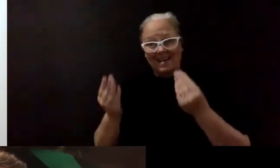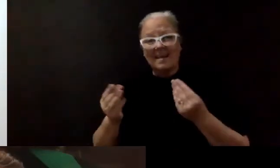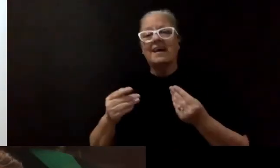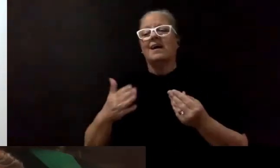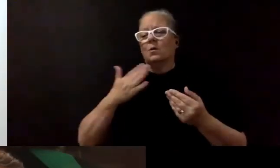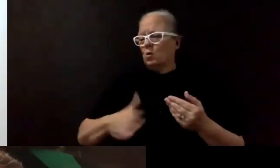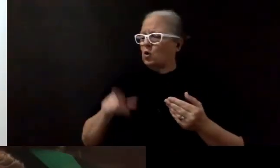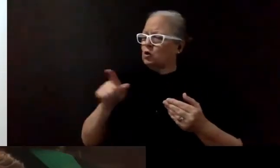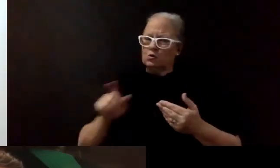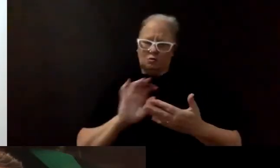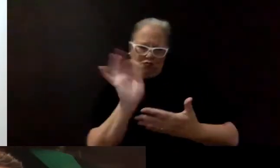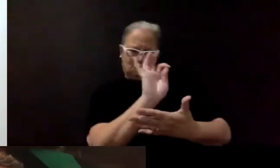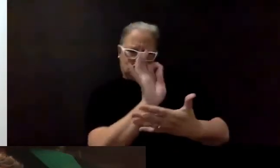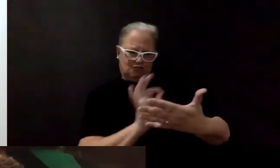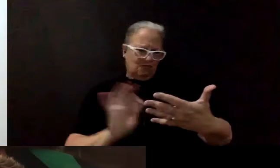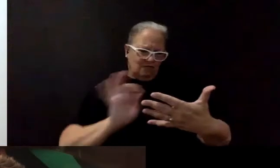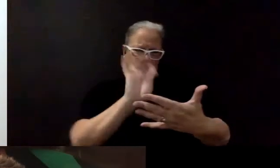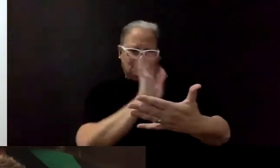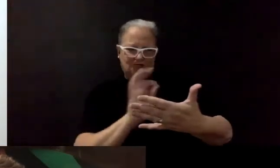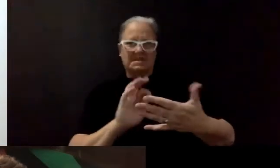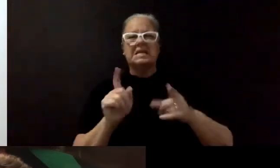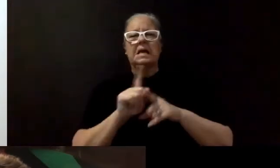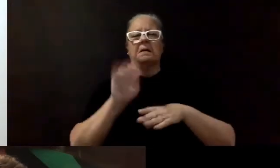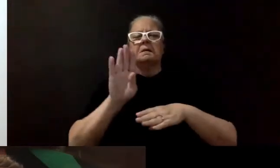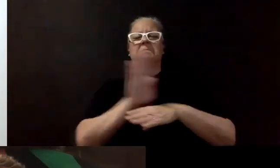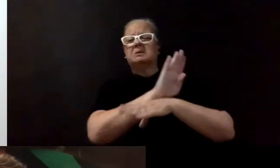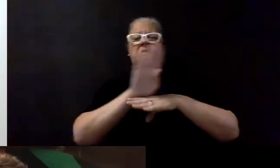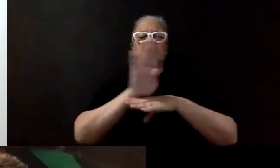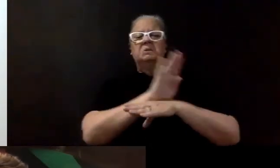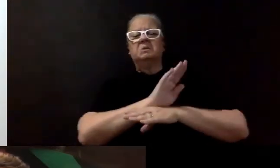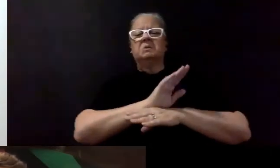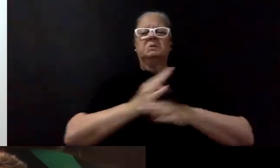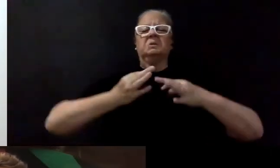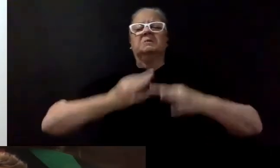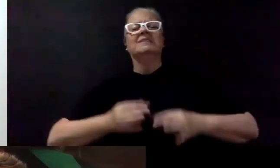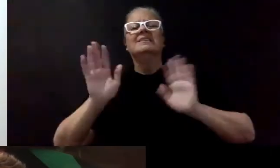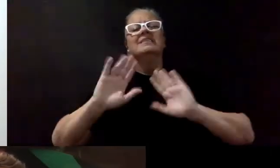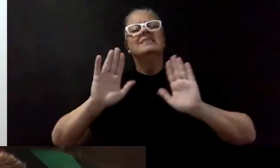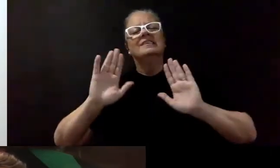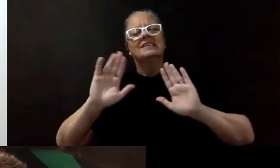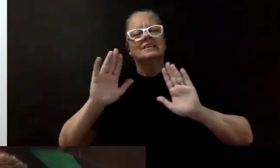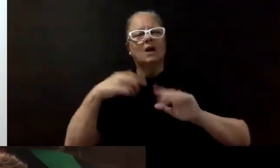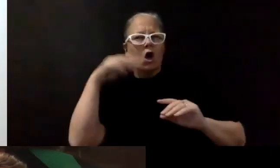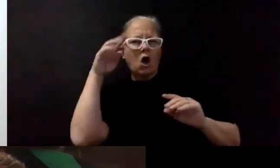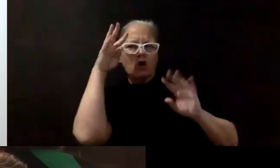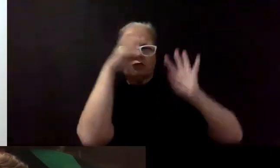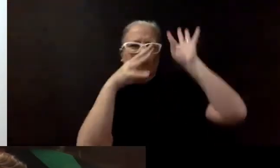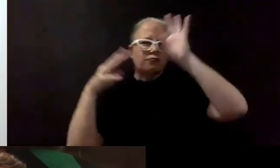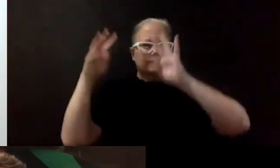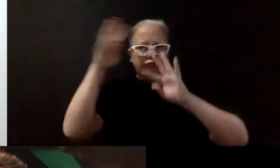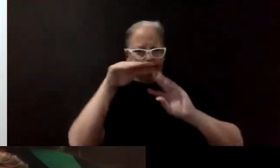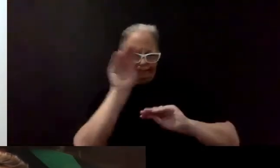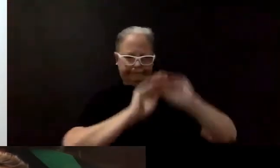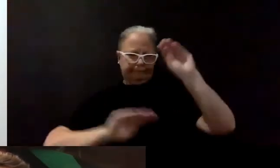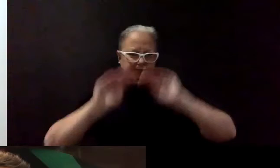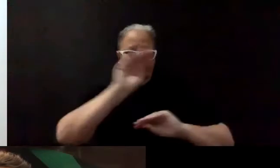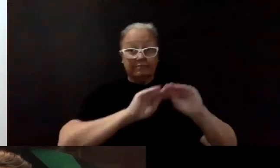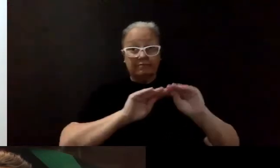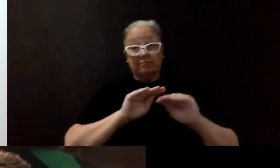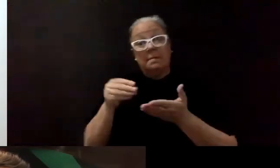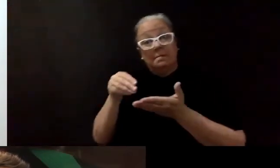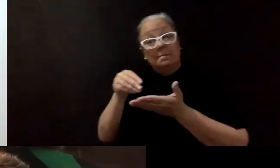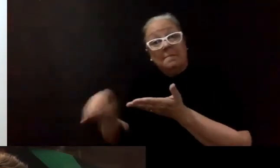make it not so corporate looking. And so we paired the young artist with the creative opportunity. The artist got paid,